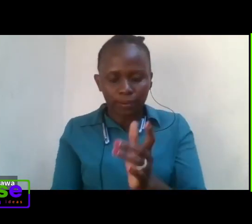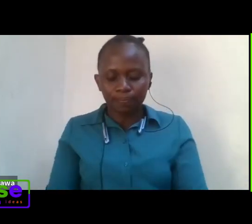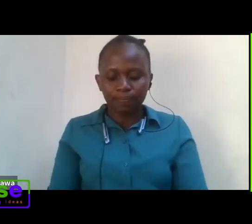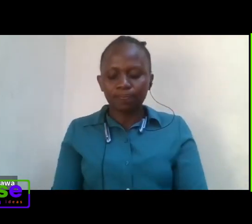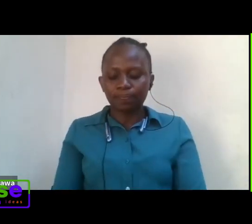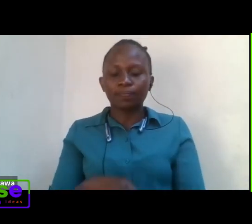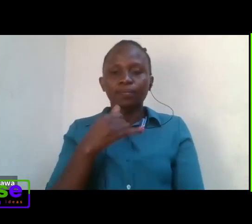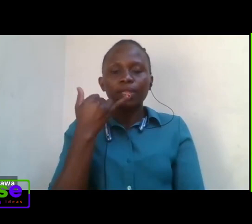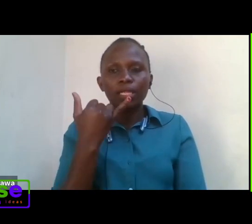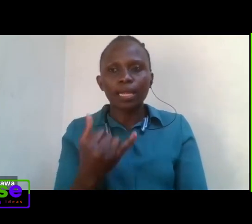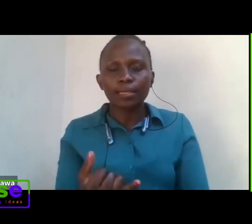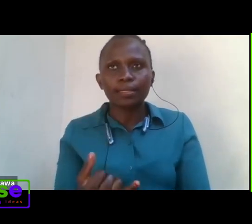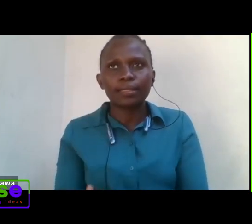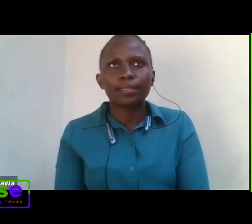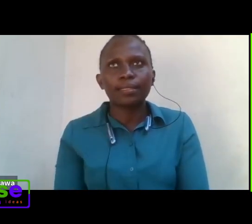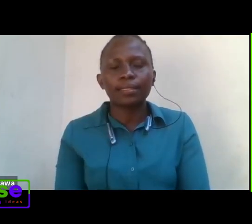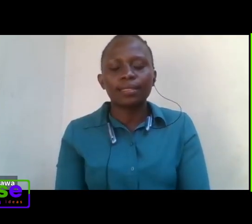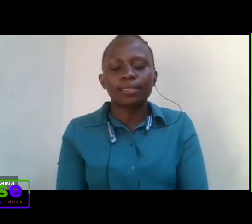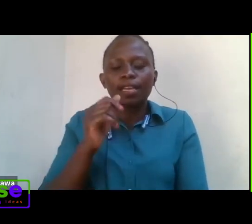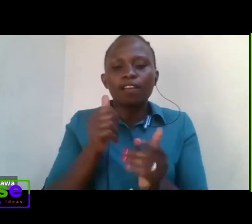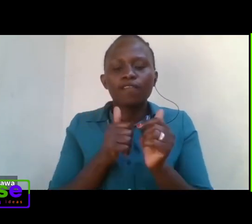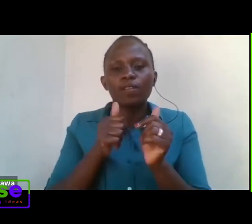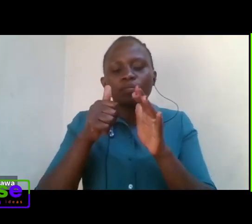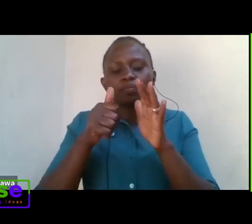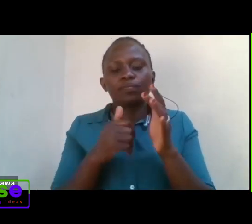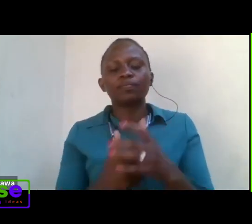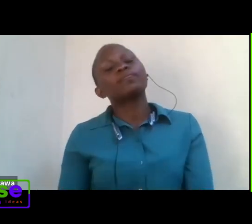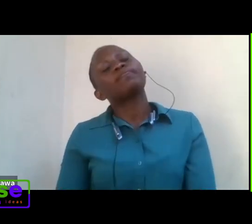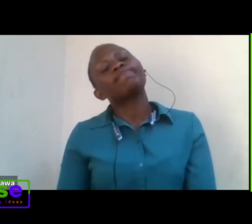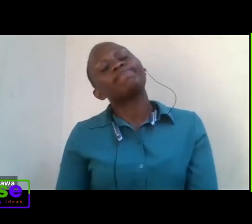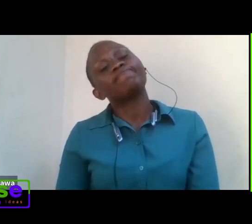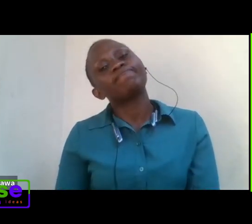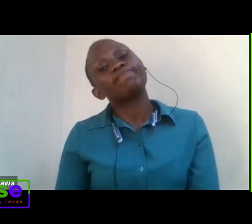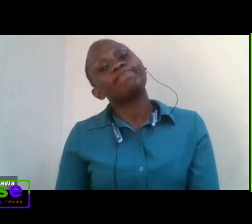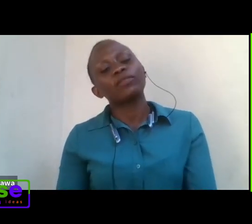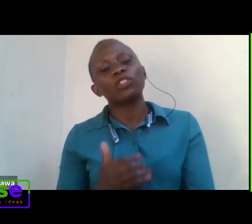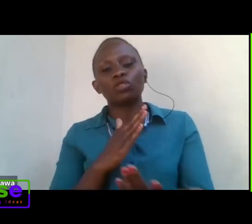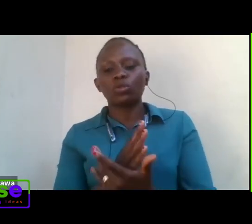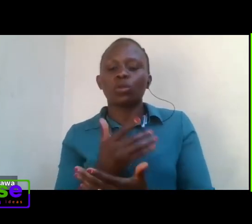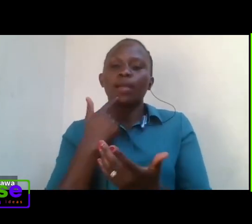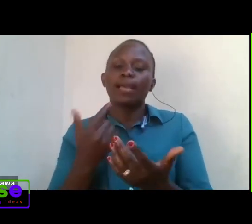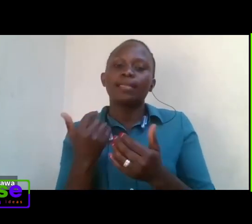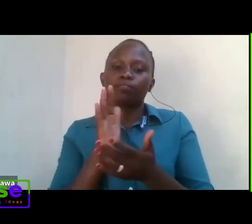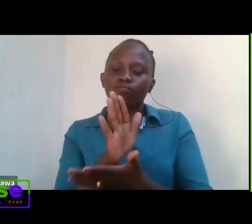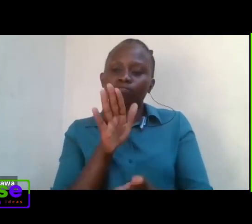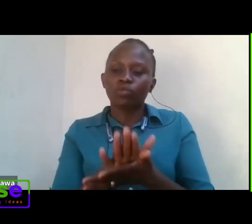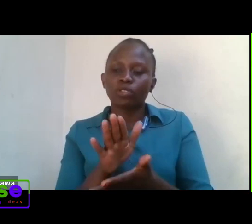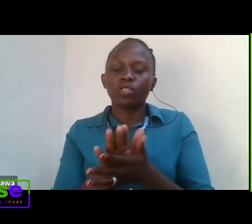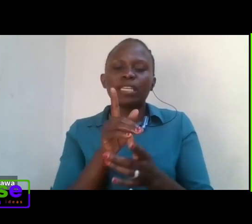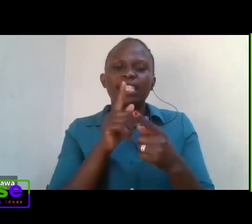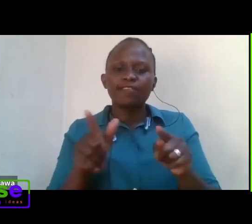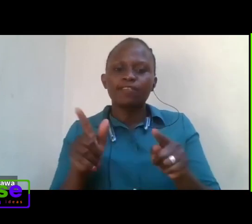which would follow under, it has been well articulated by the different laws. Because now, for